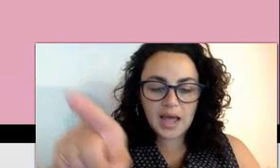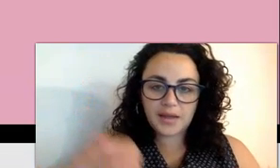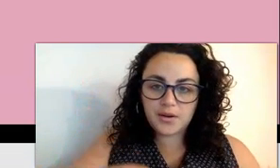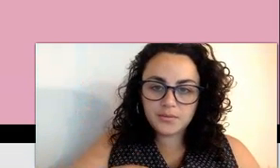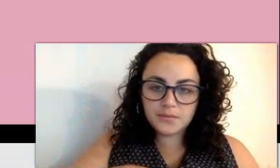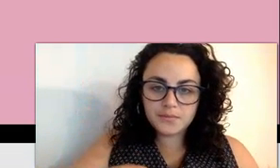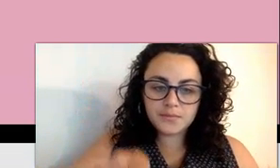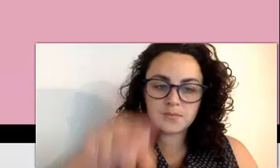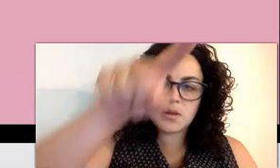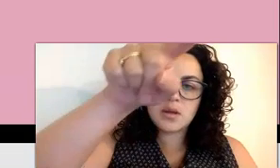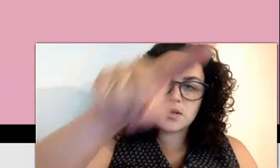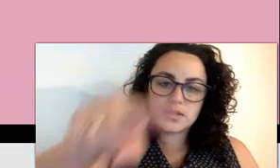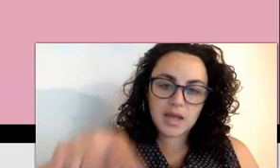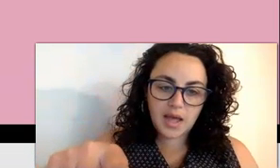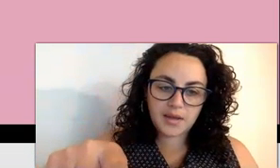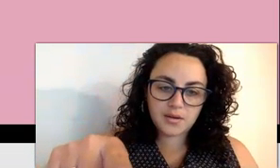Diagonal,